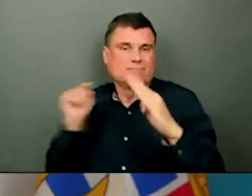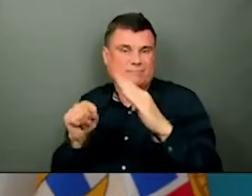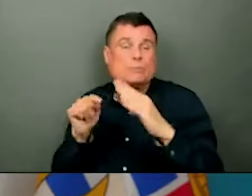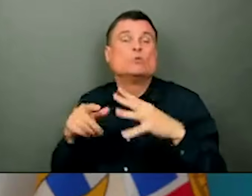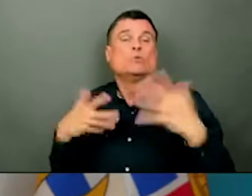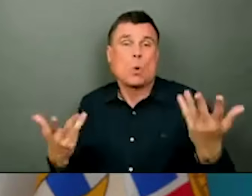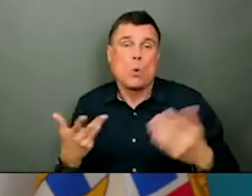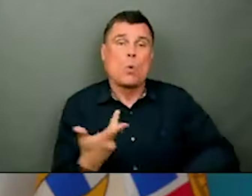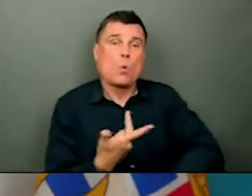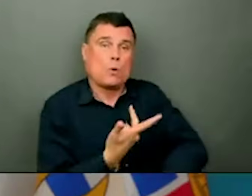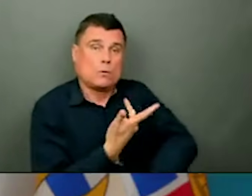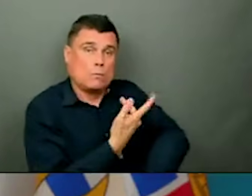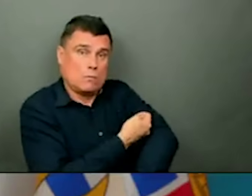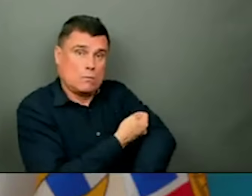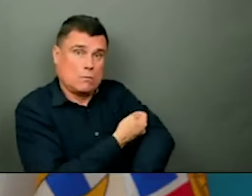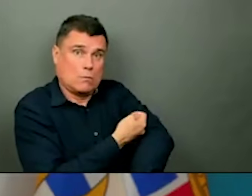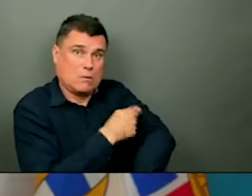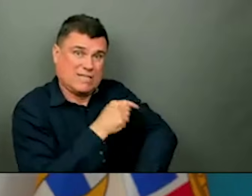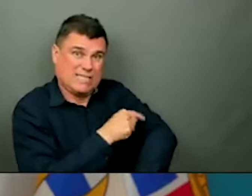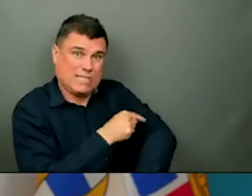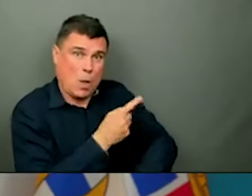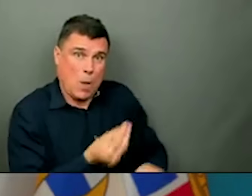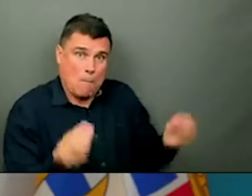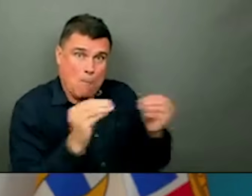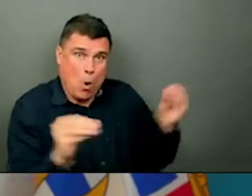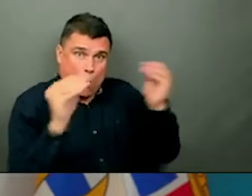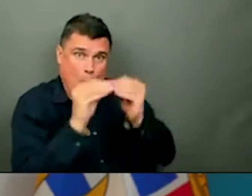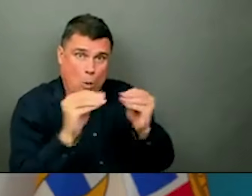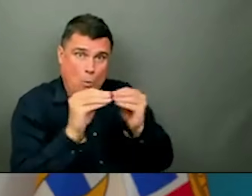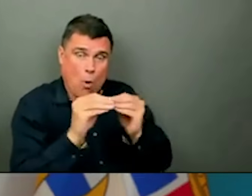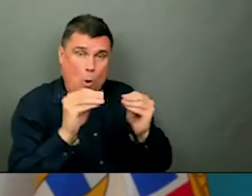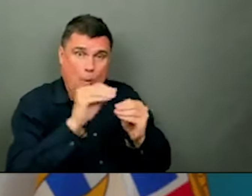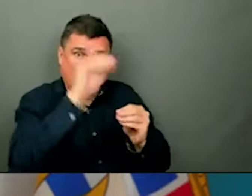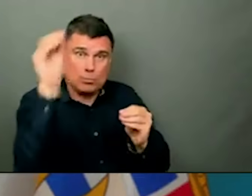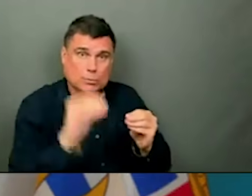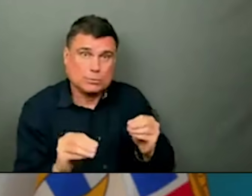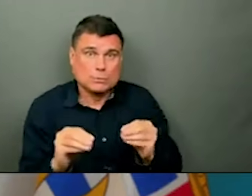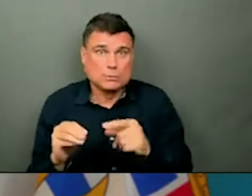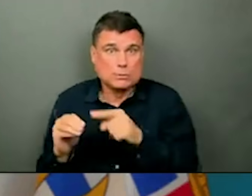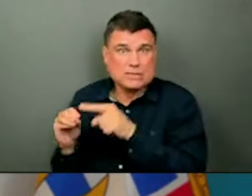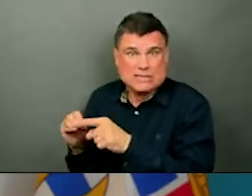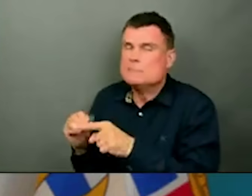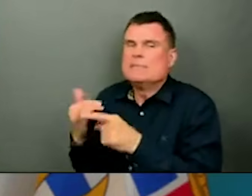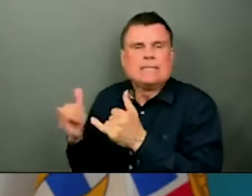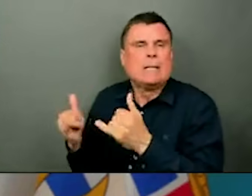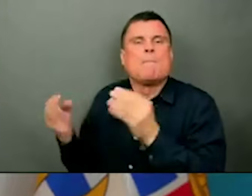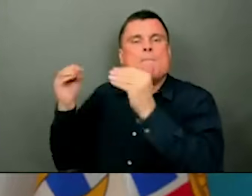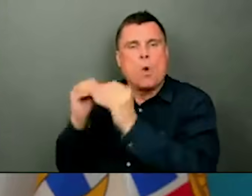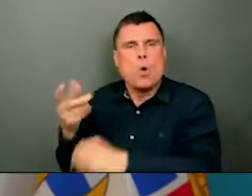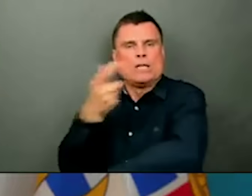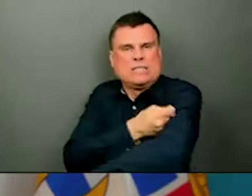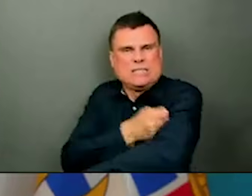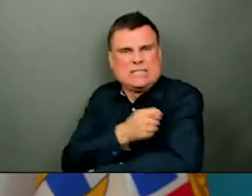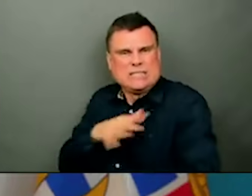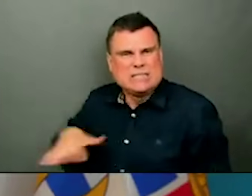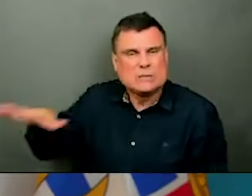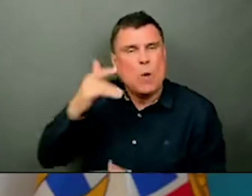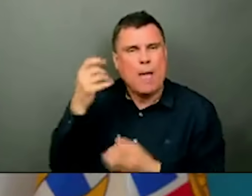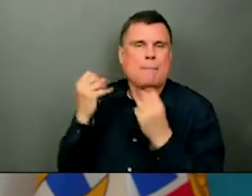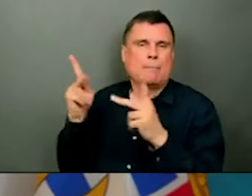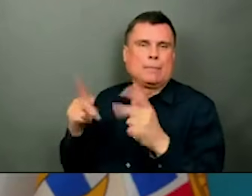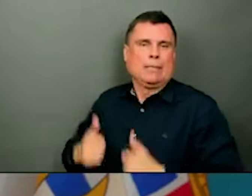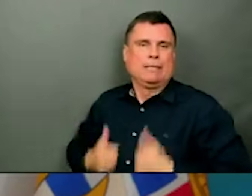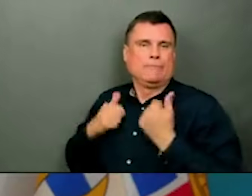rates, the percentage of people immunized is actually very high here, but we need to do more because the population is larger here.